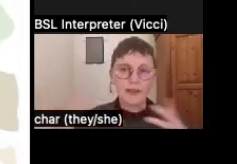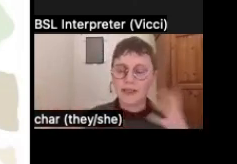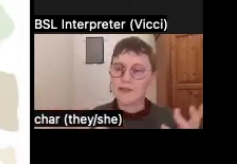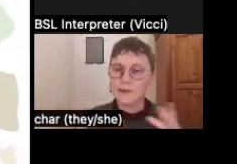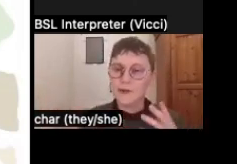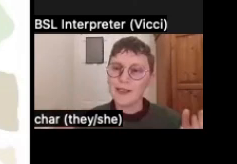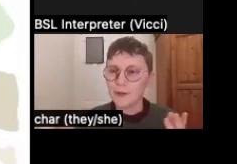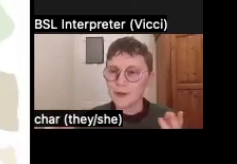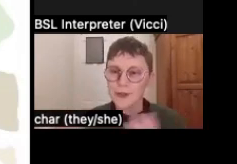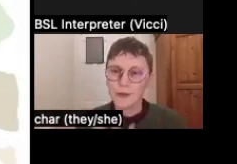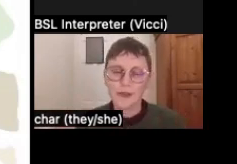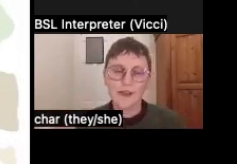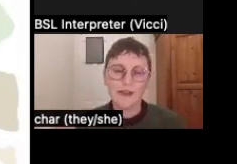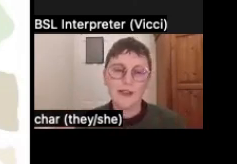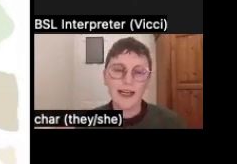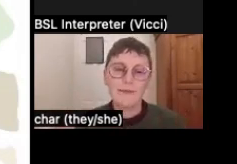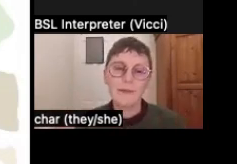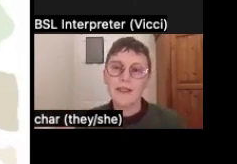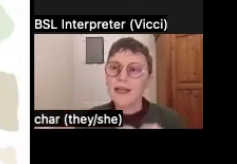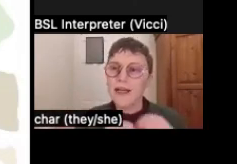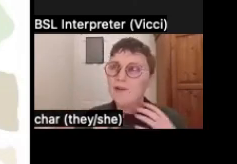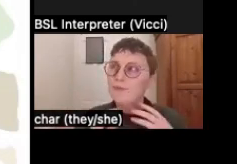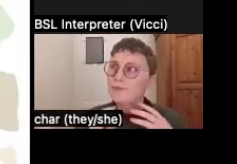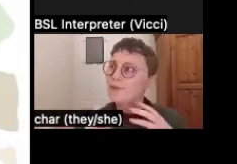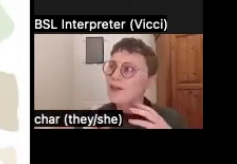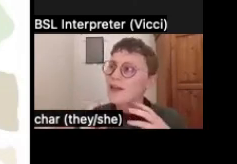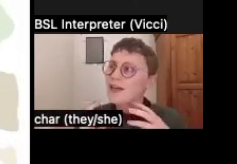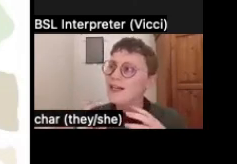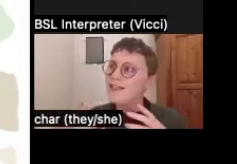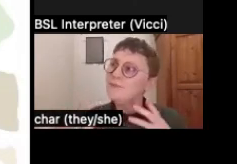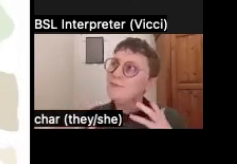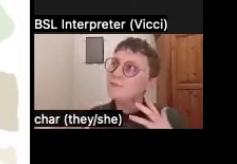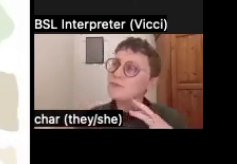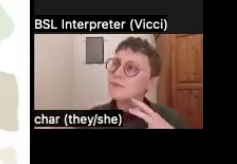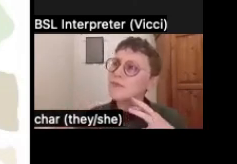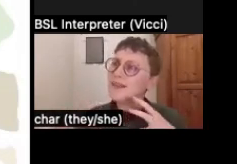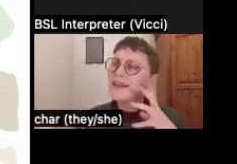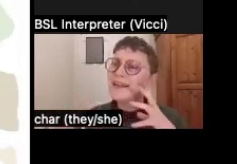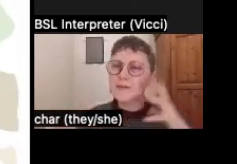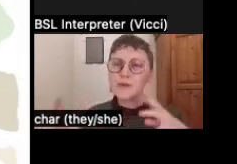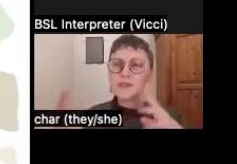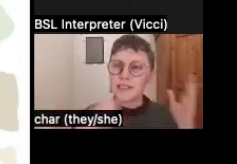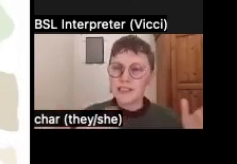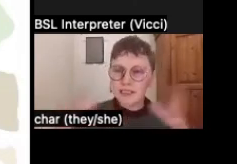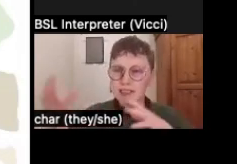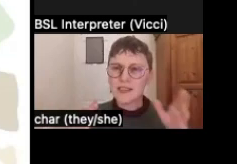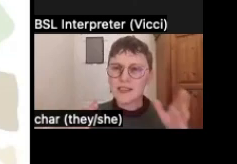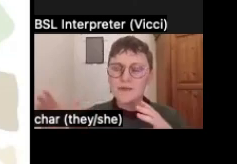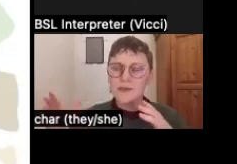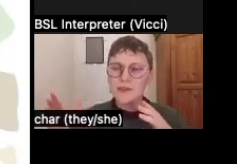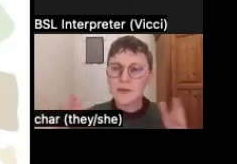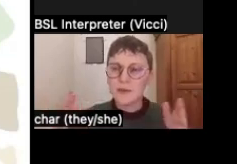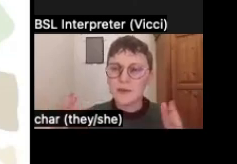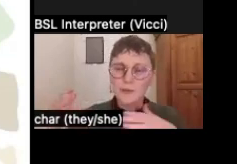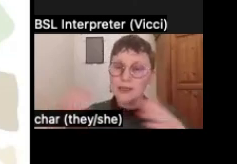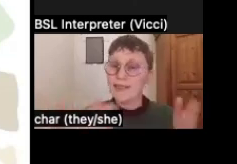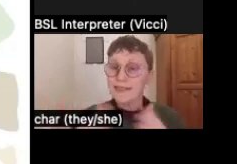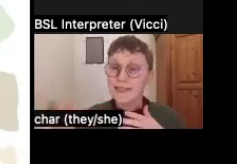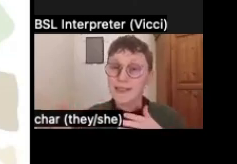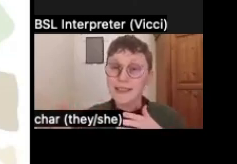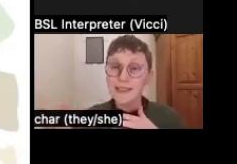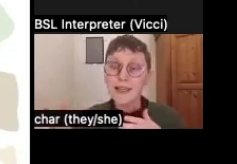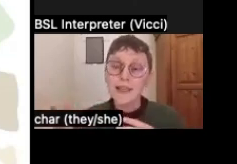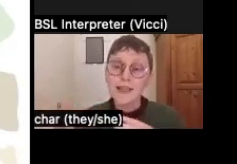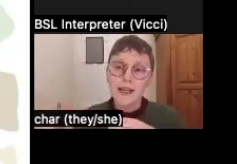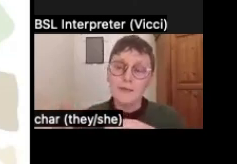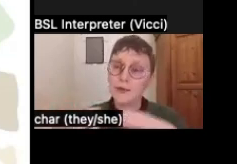or whatever kind of way you want to respond to those, you can. And they are kind of more suggestions for places